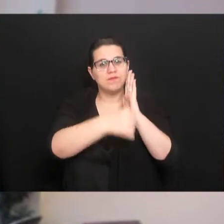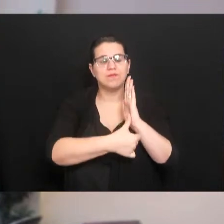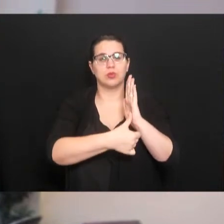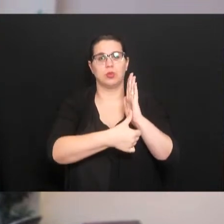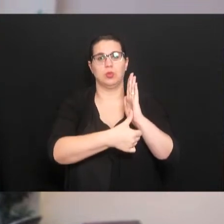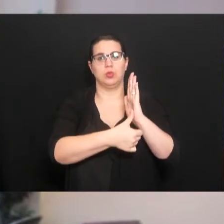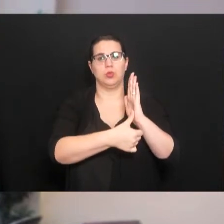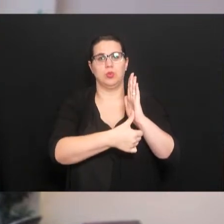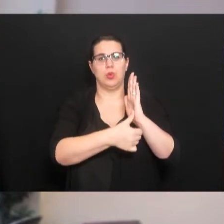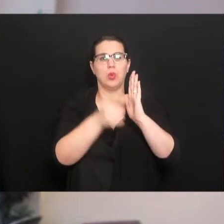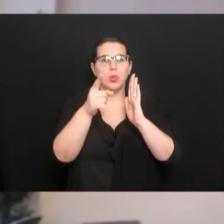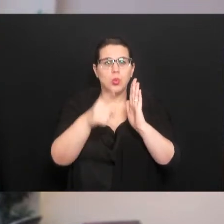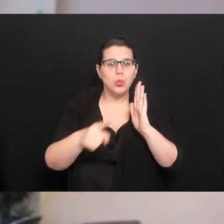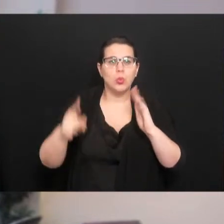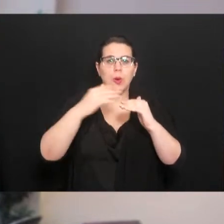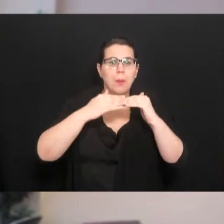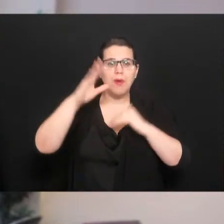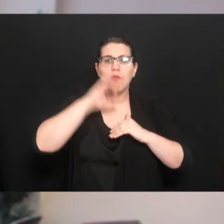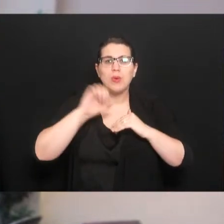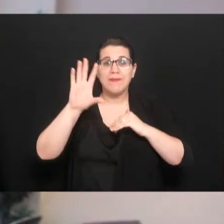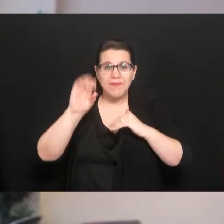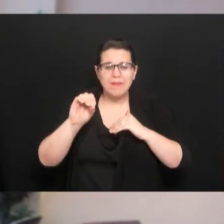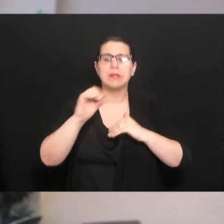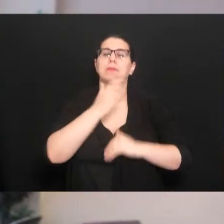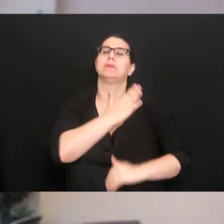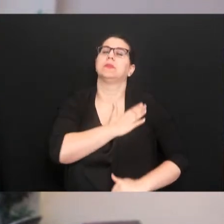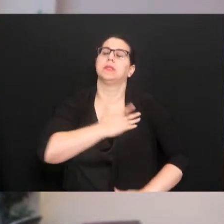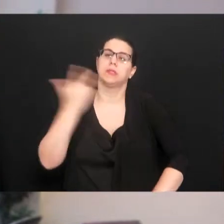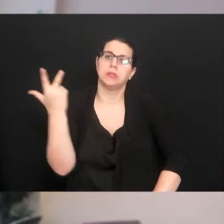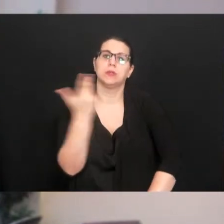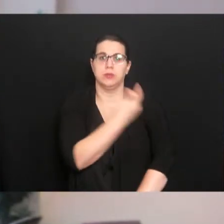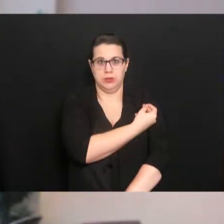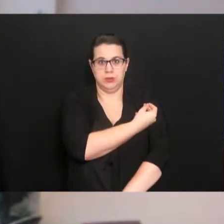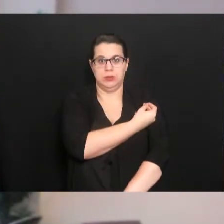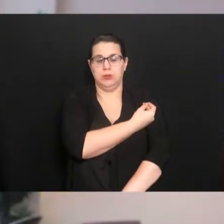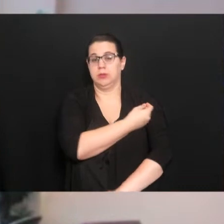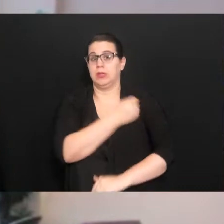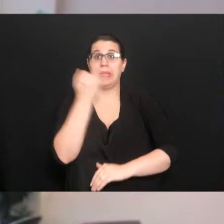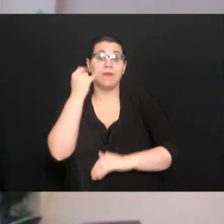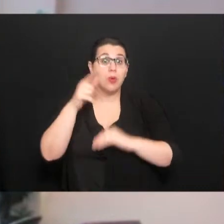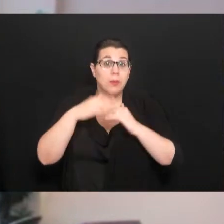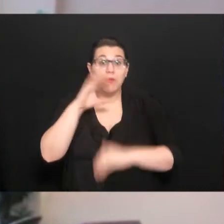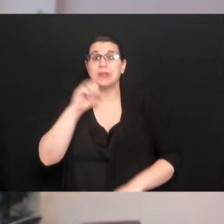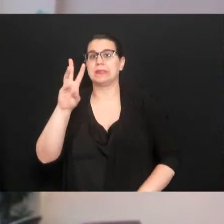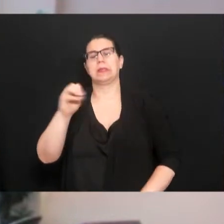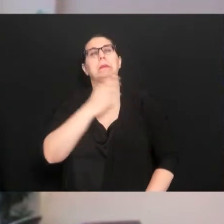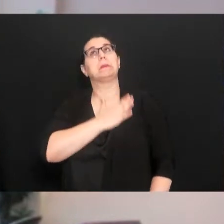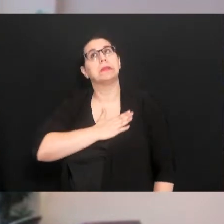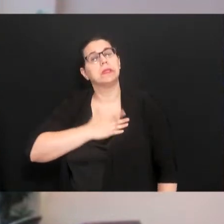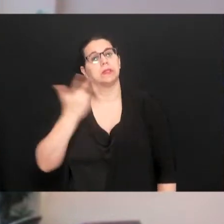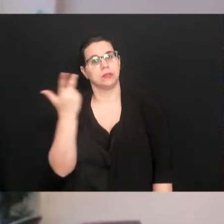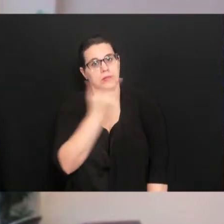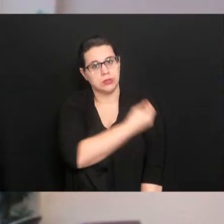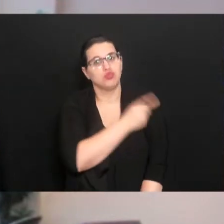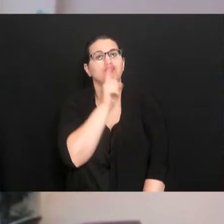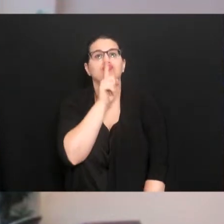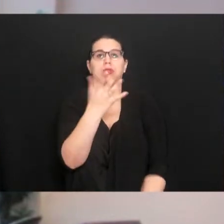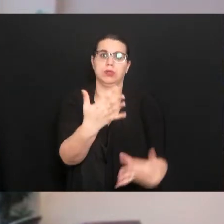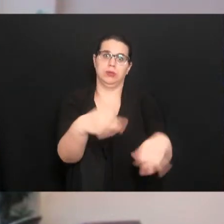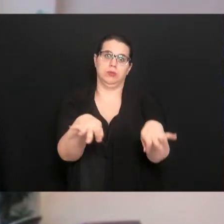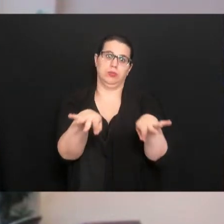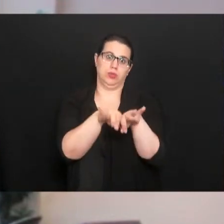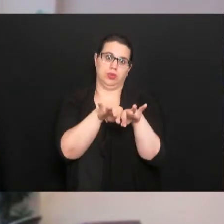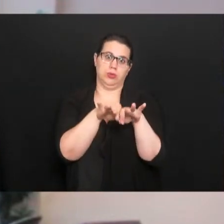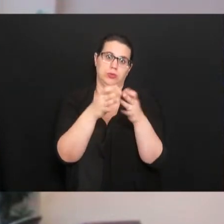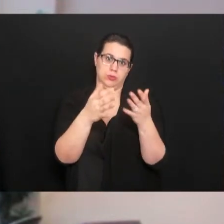group of West Virginians that are over 50 years old, over 60 years old and beyond. Really important to get your boosters.